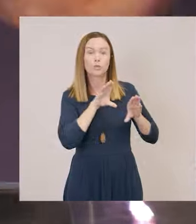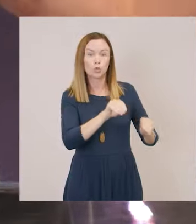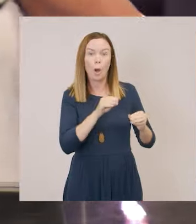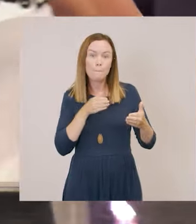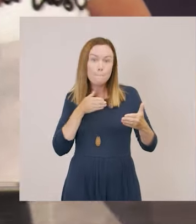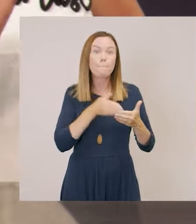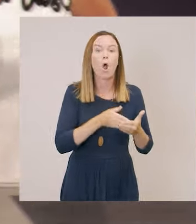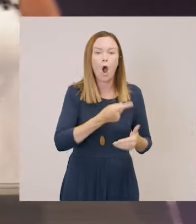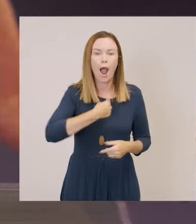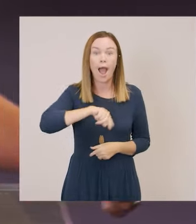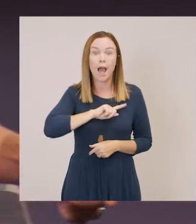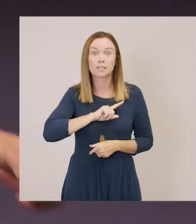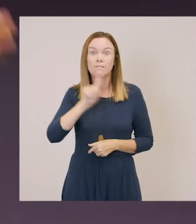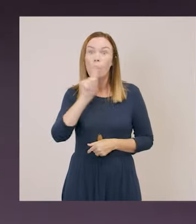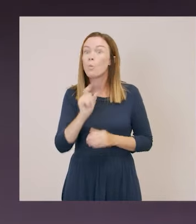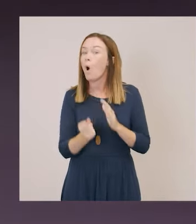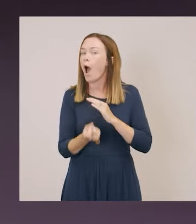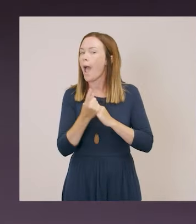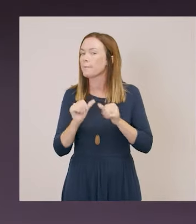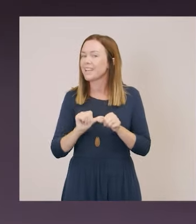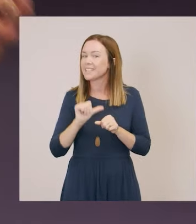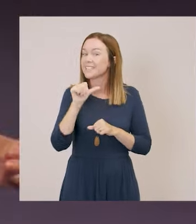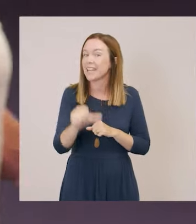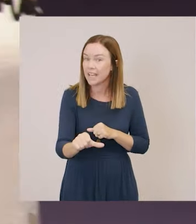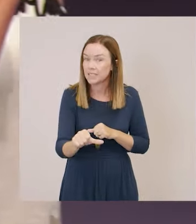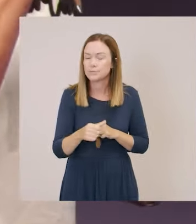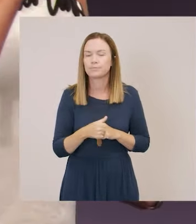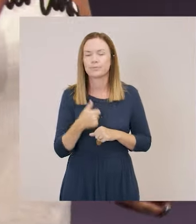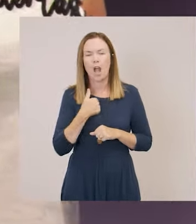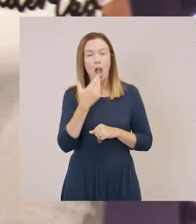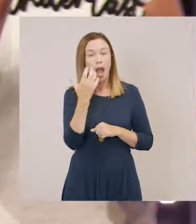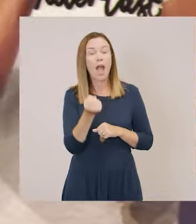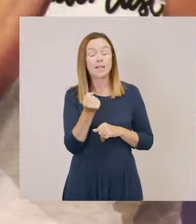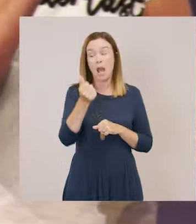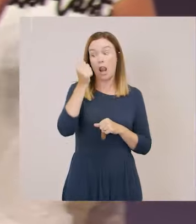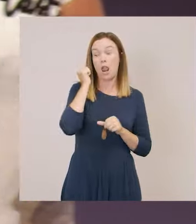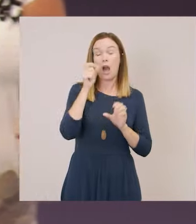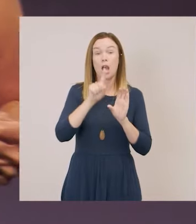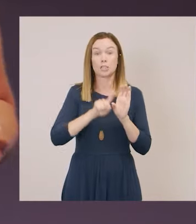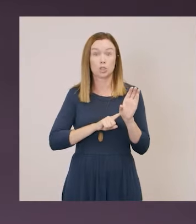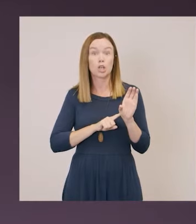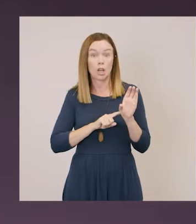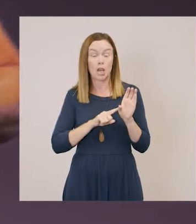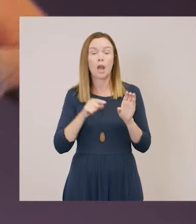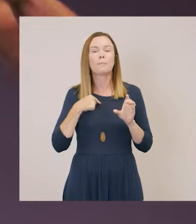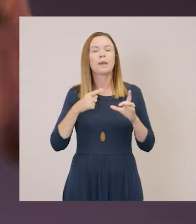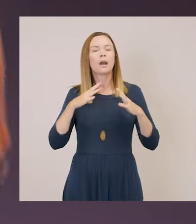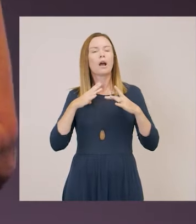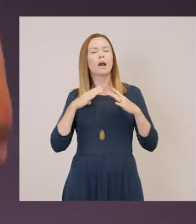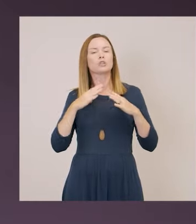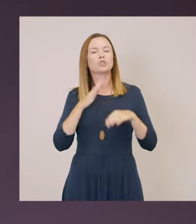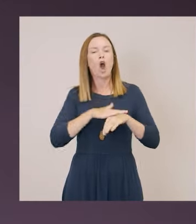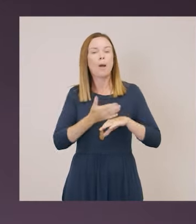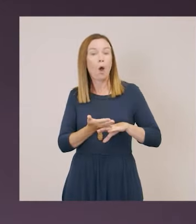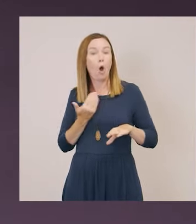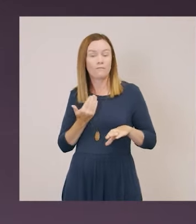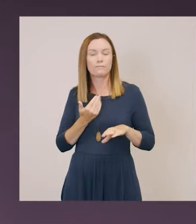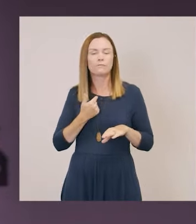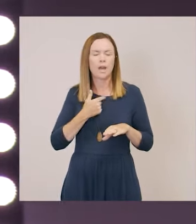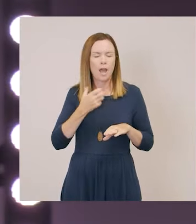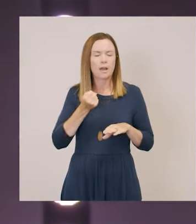is coming next. And you know, I had this real encounter during my sabbatical last year that God is looking